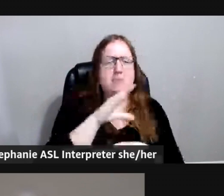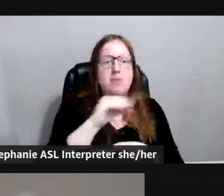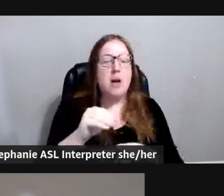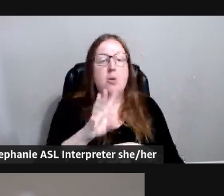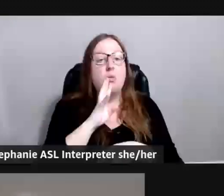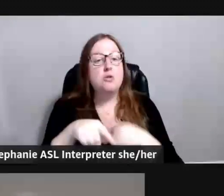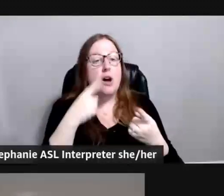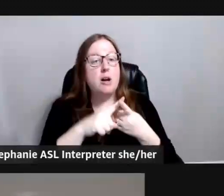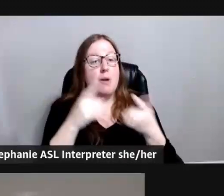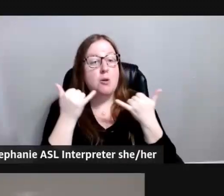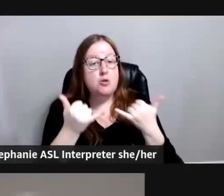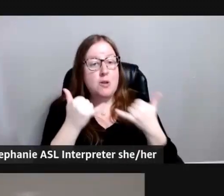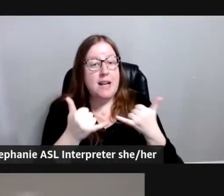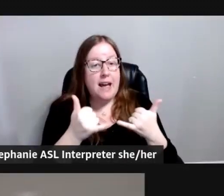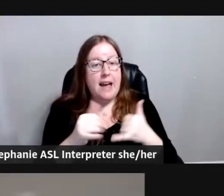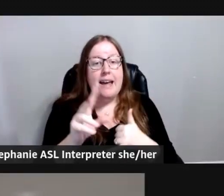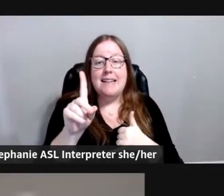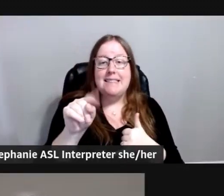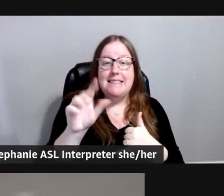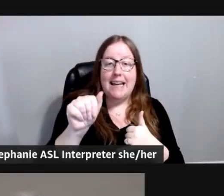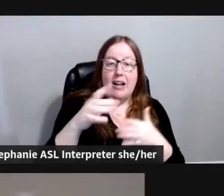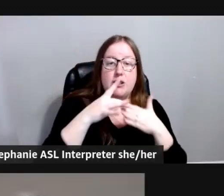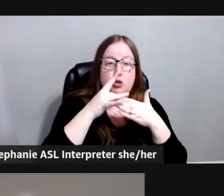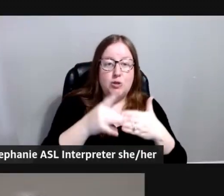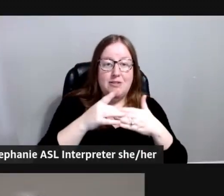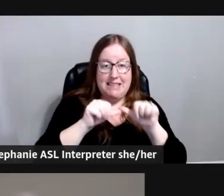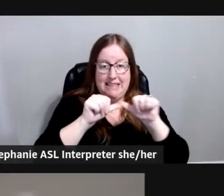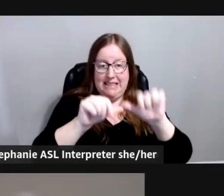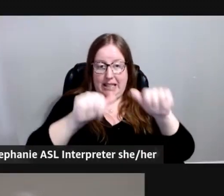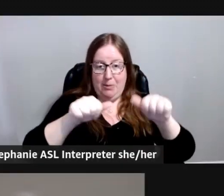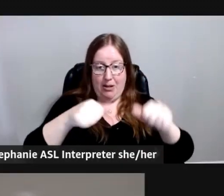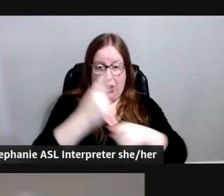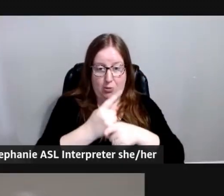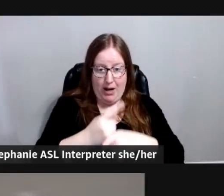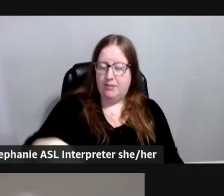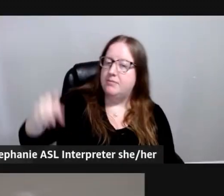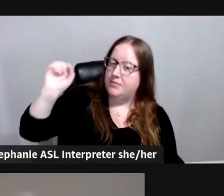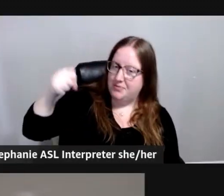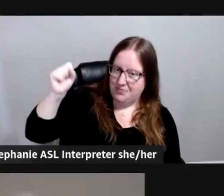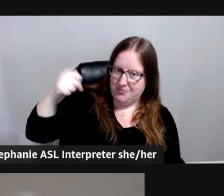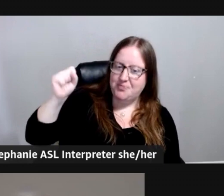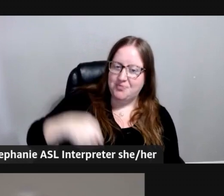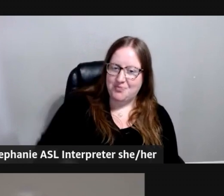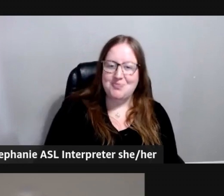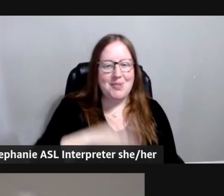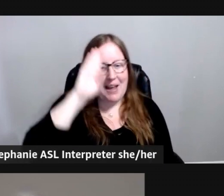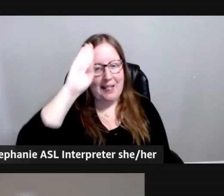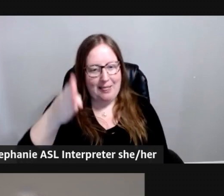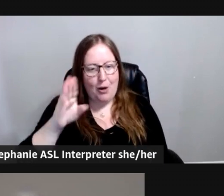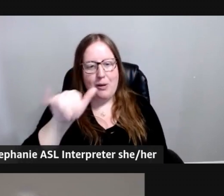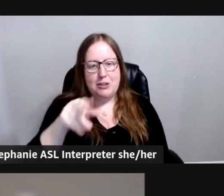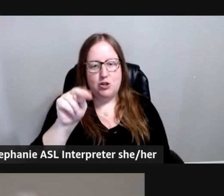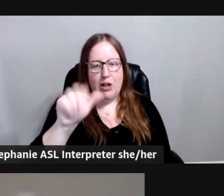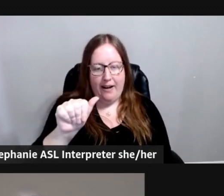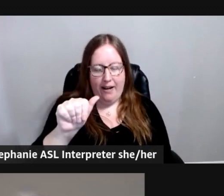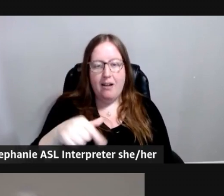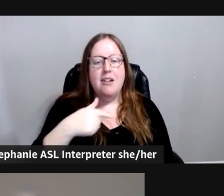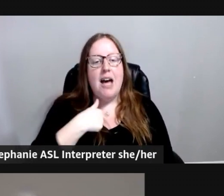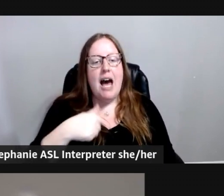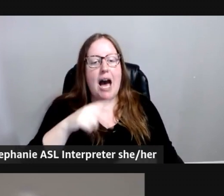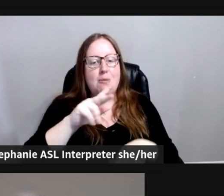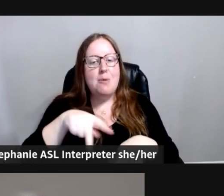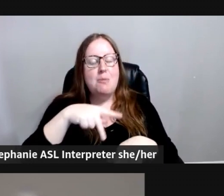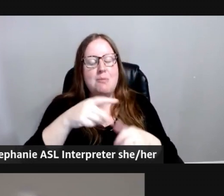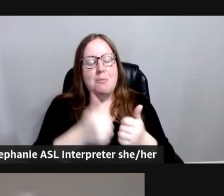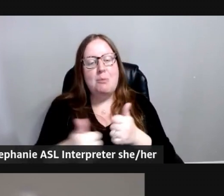talking about? You mentioned is data-driven sustainability. Is that correct? Yes. Hey everyone, I'm Janan Yanachandran. I'm a principal